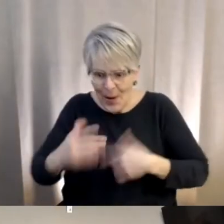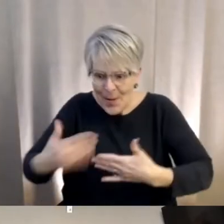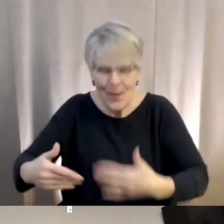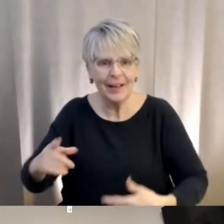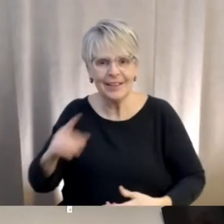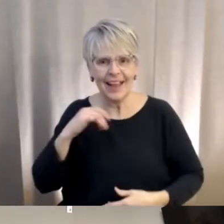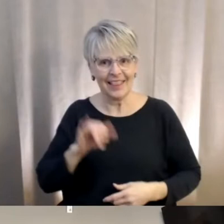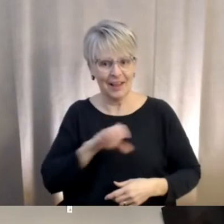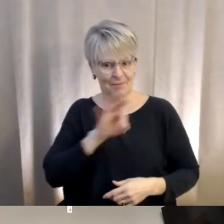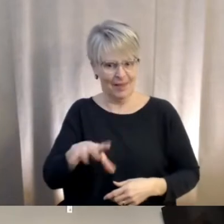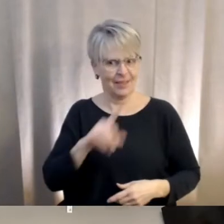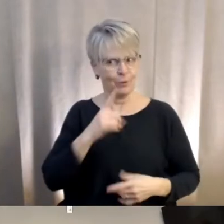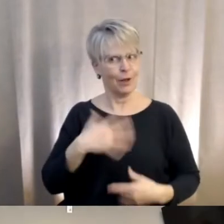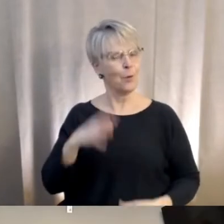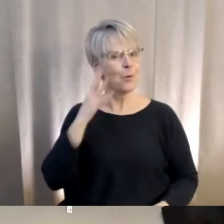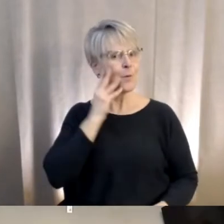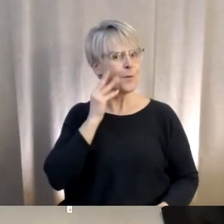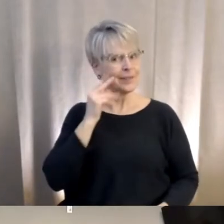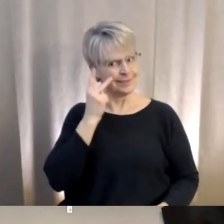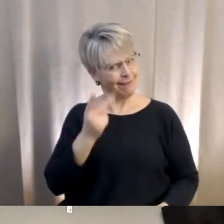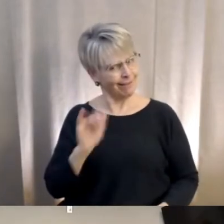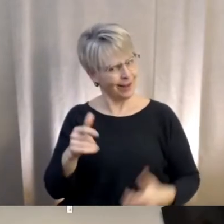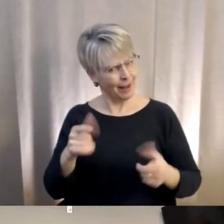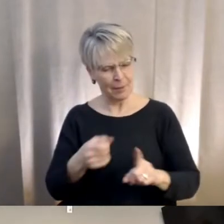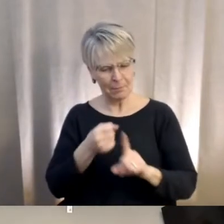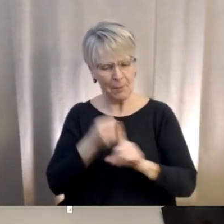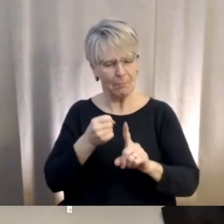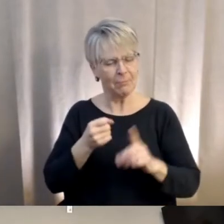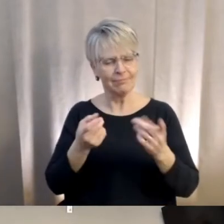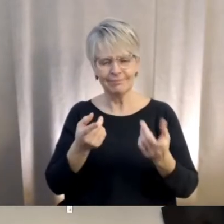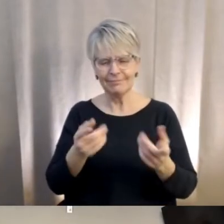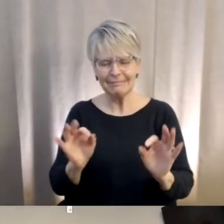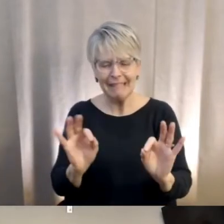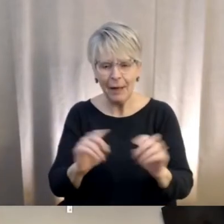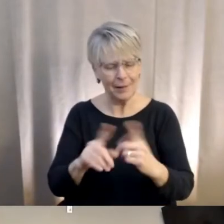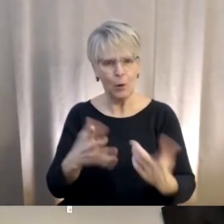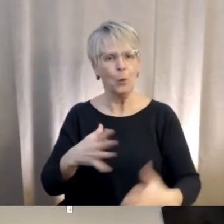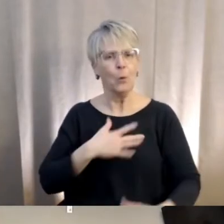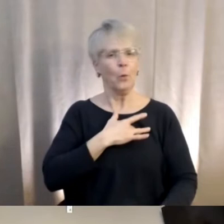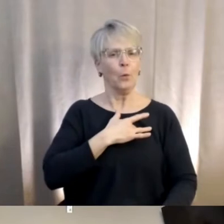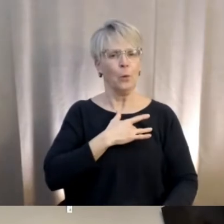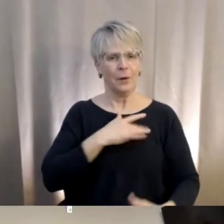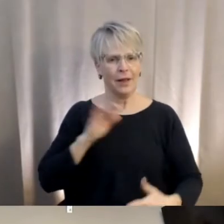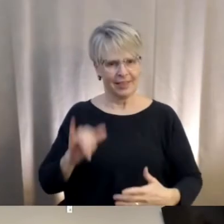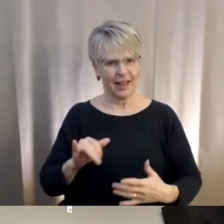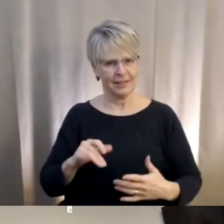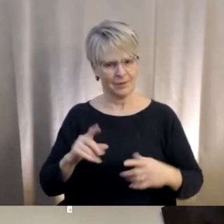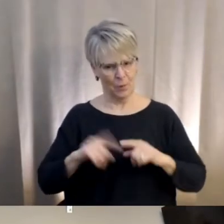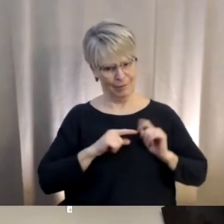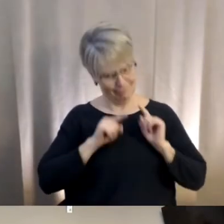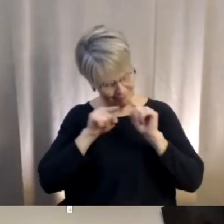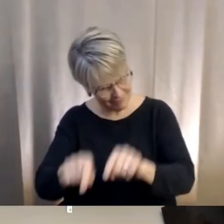just shared it because it was a beautiful experience, but that really sticks out to me when we initially kind of were hanging out at the base with her.